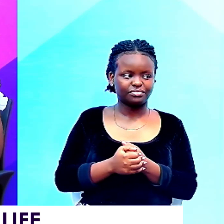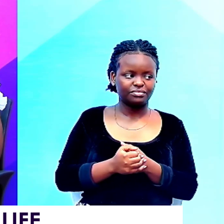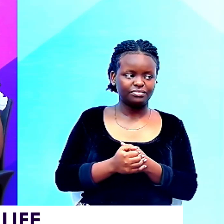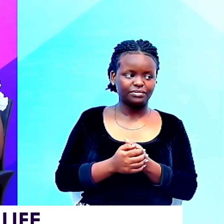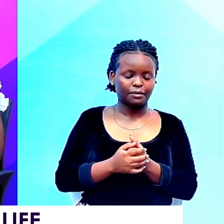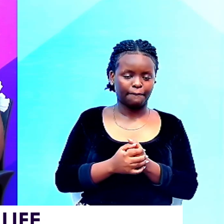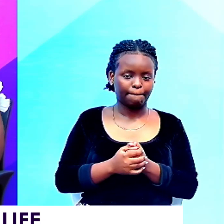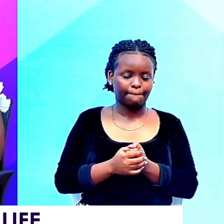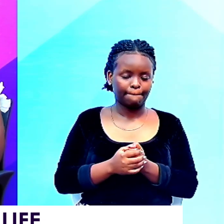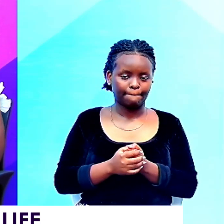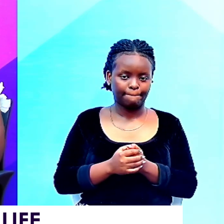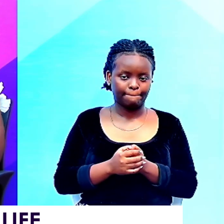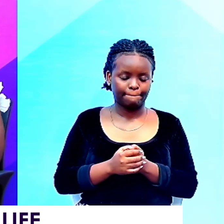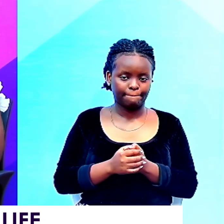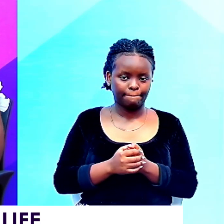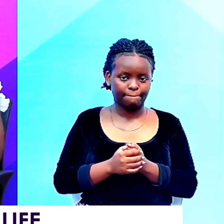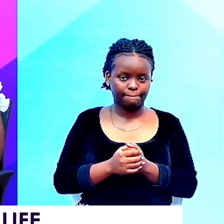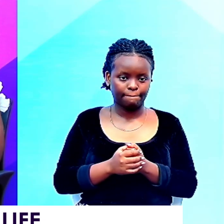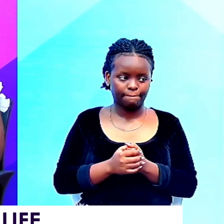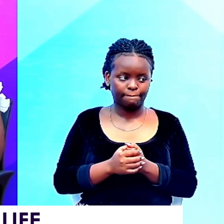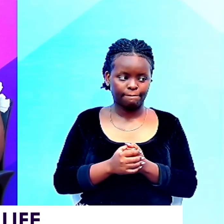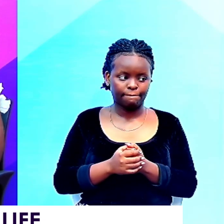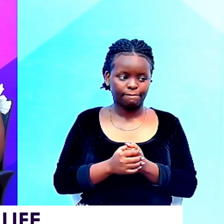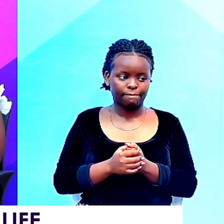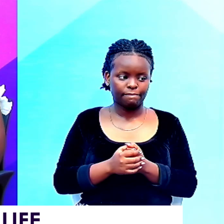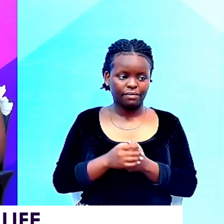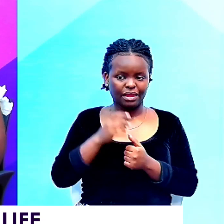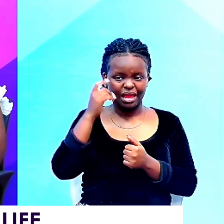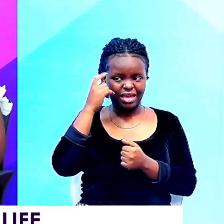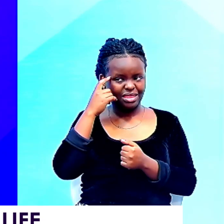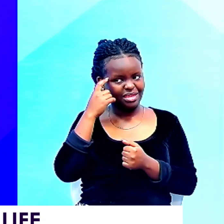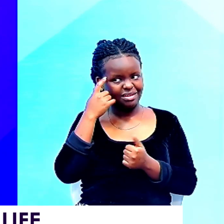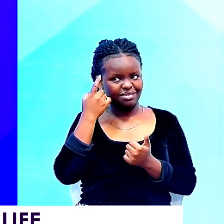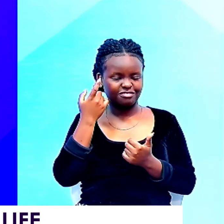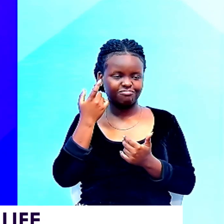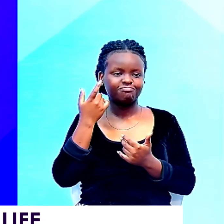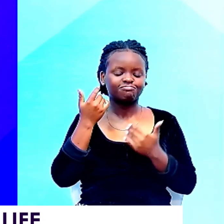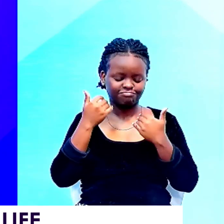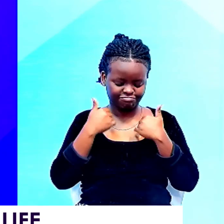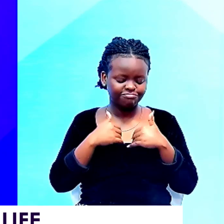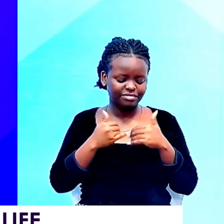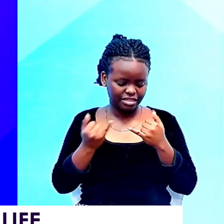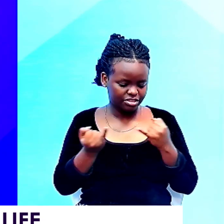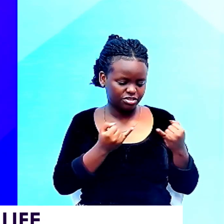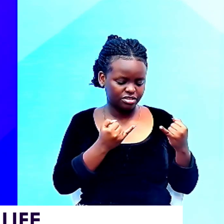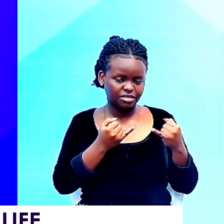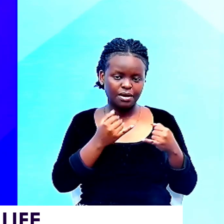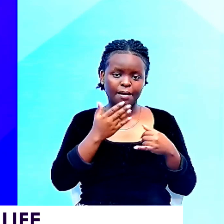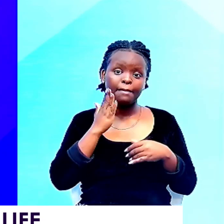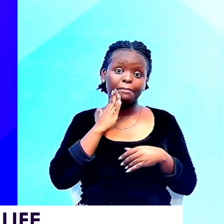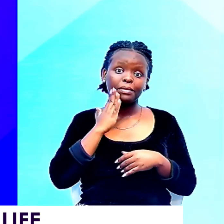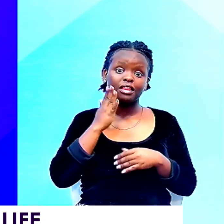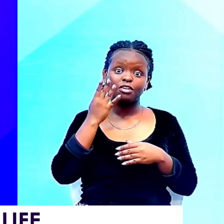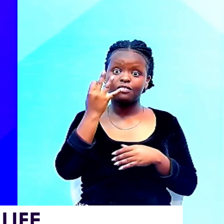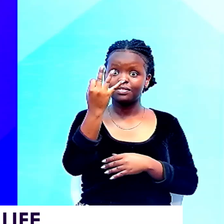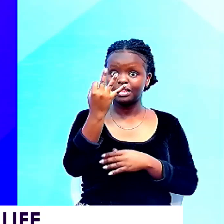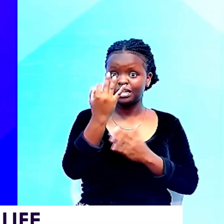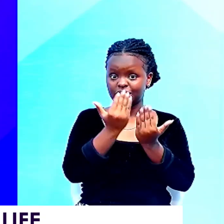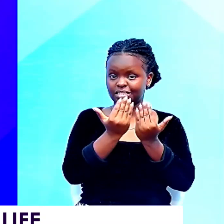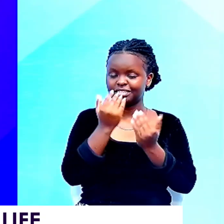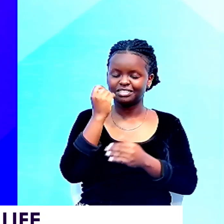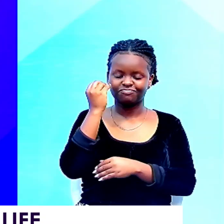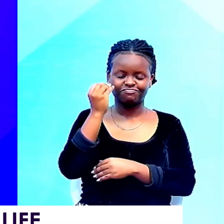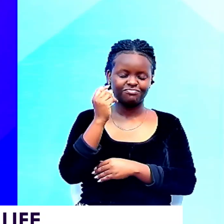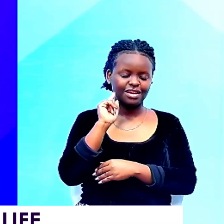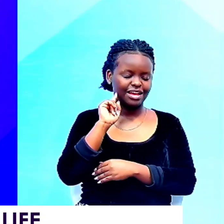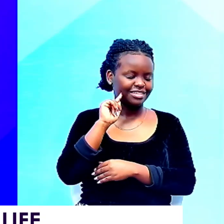Yeah, so I think basically that is who I am. Okay. A mother of 3 very